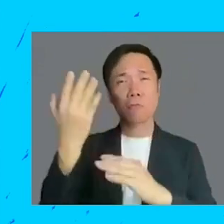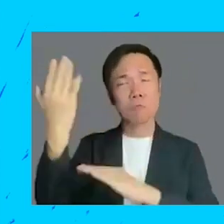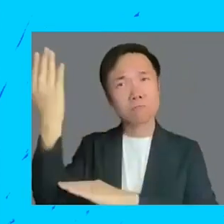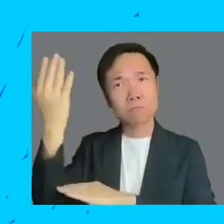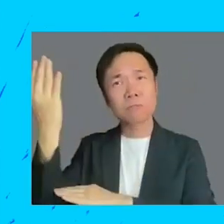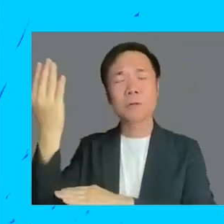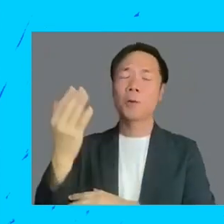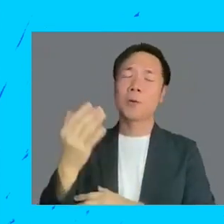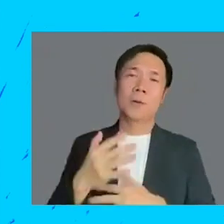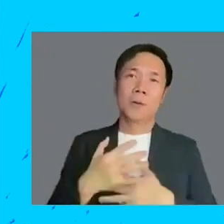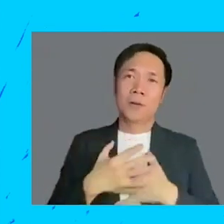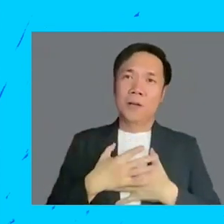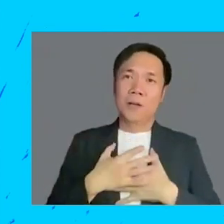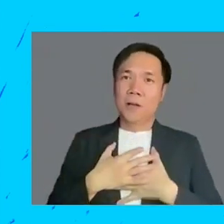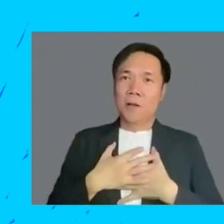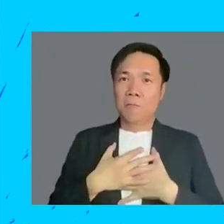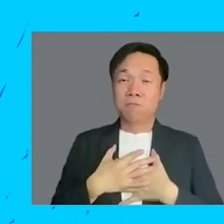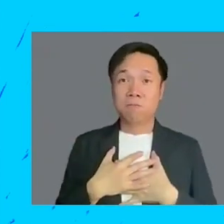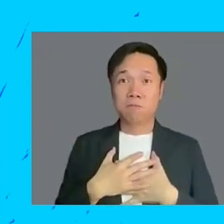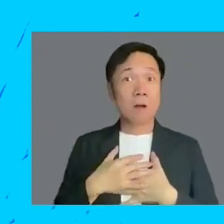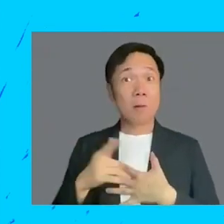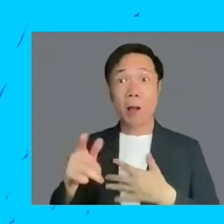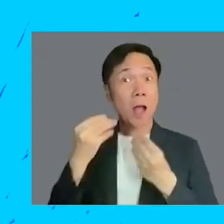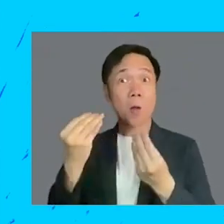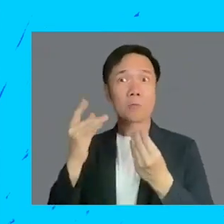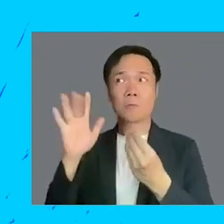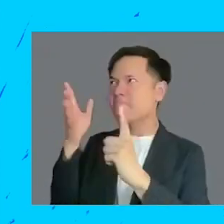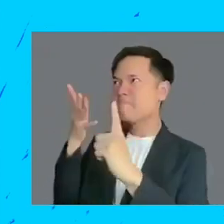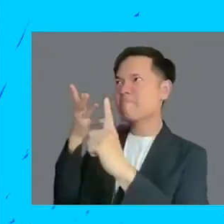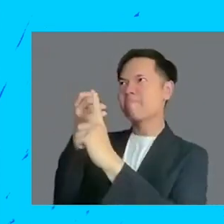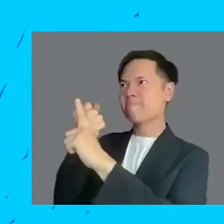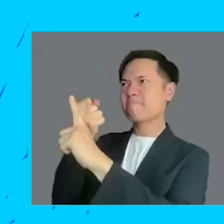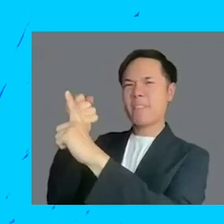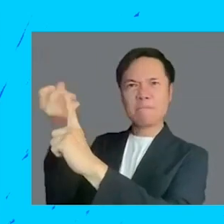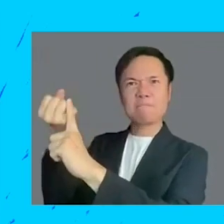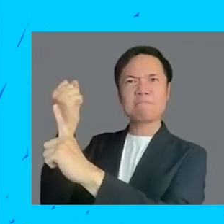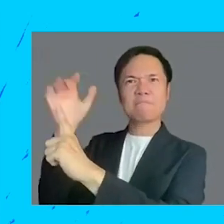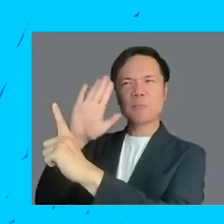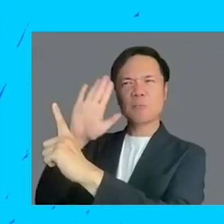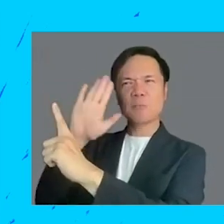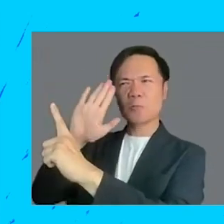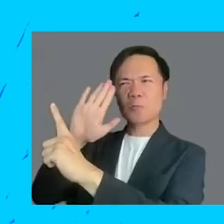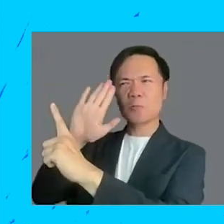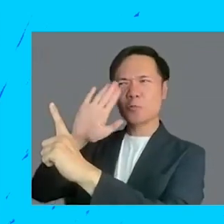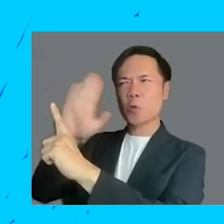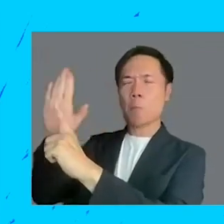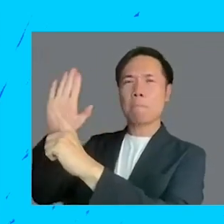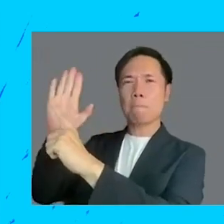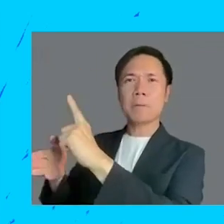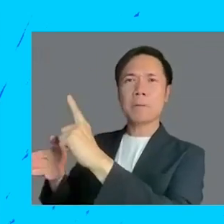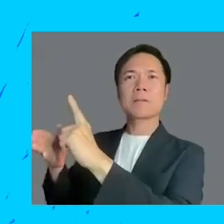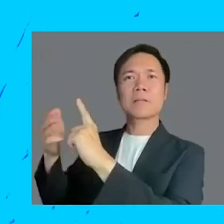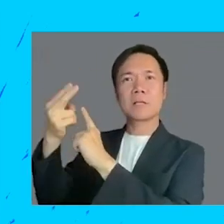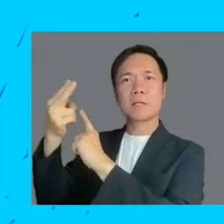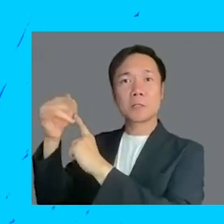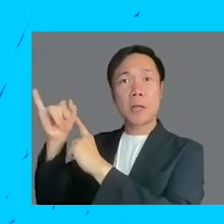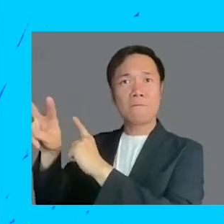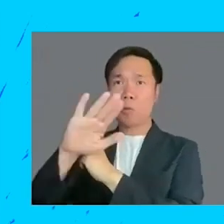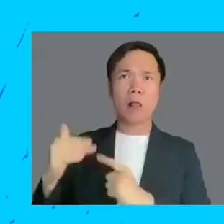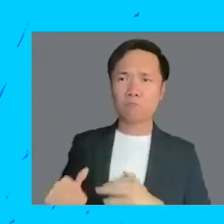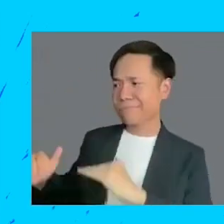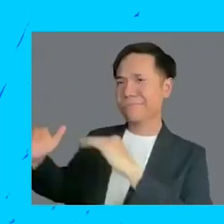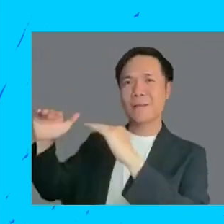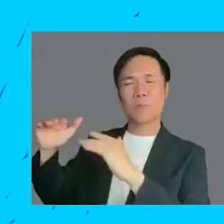say about the fight against HIV, speaking from their lived experiences. And indeed, the experts of youth-led change are